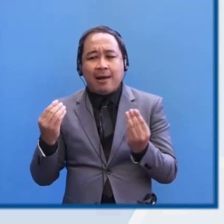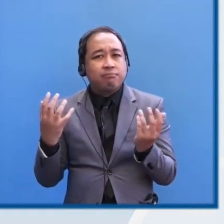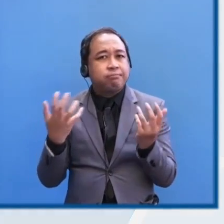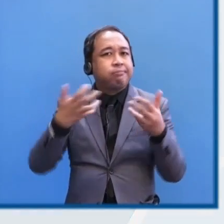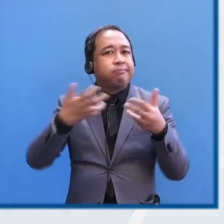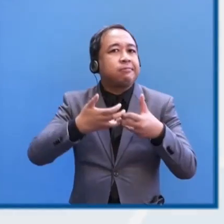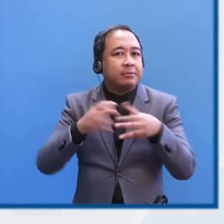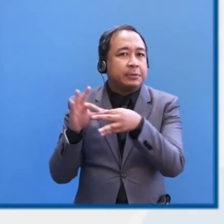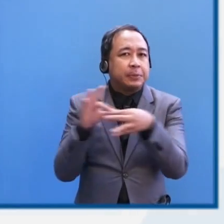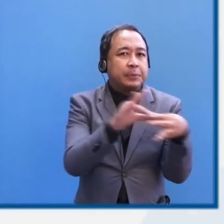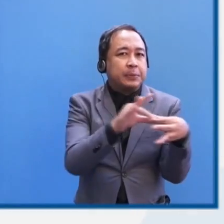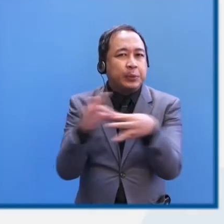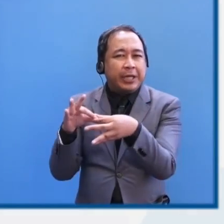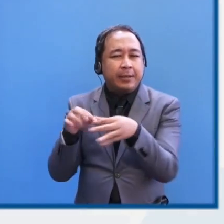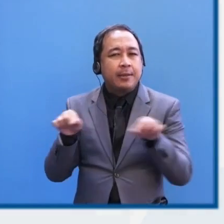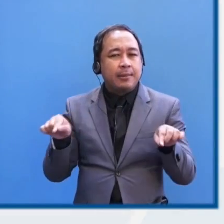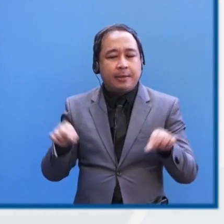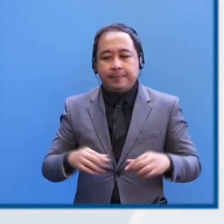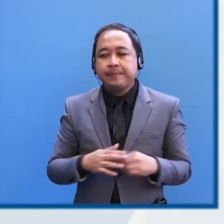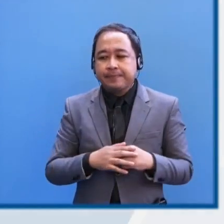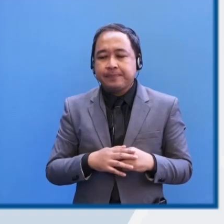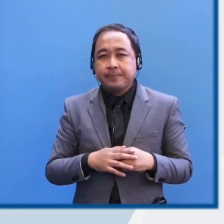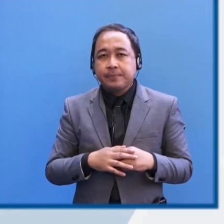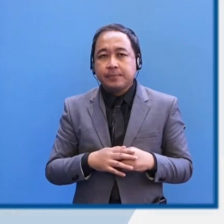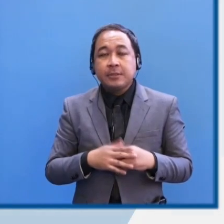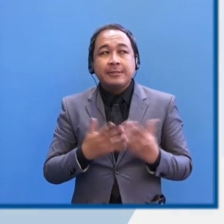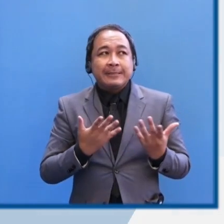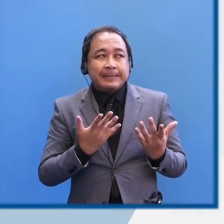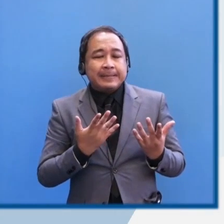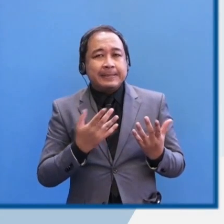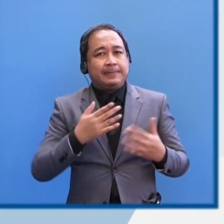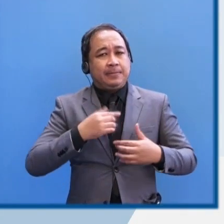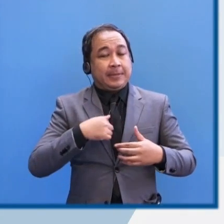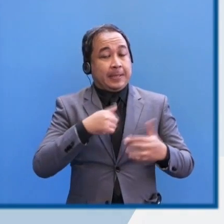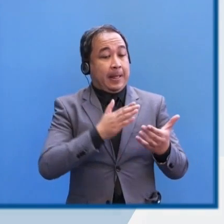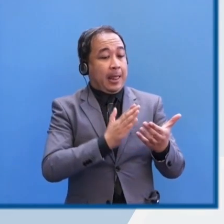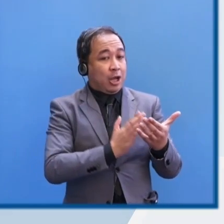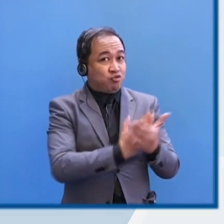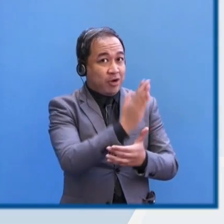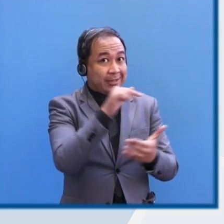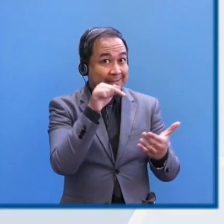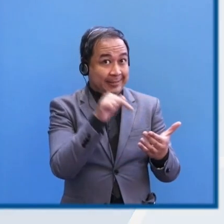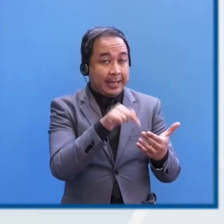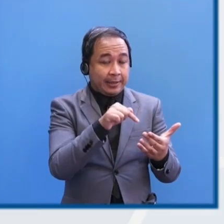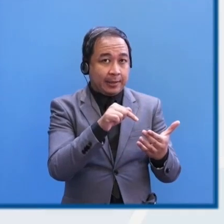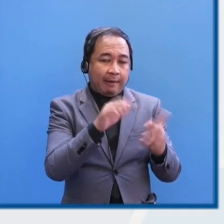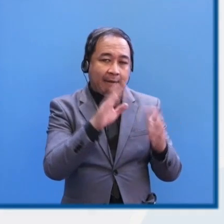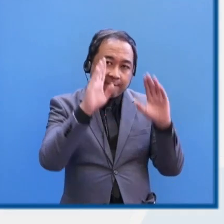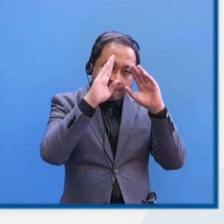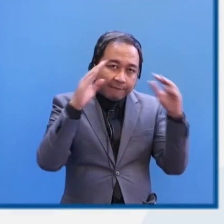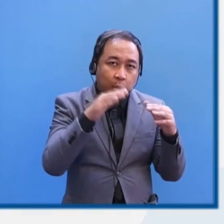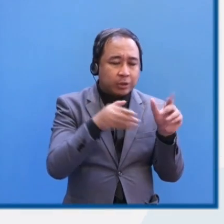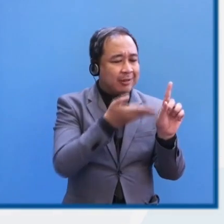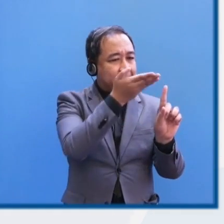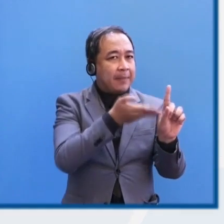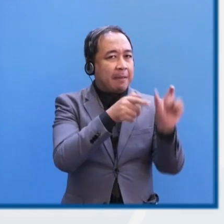rights are the basic condition to live with a dignity. That is the definition of rights.